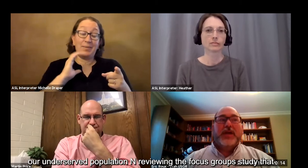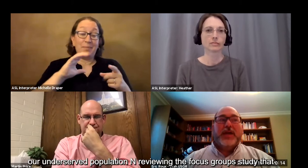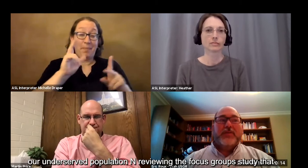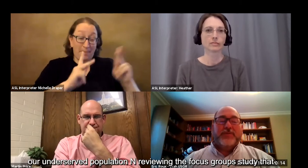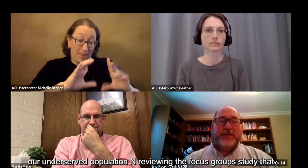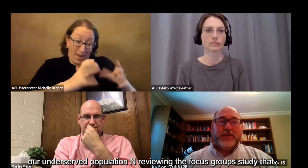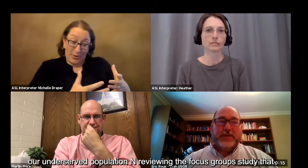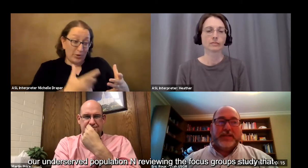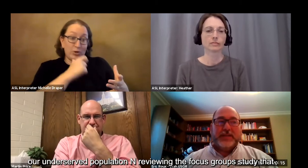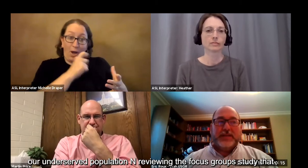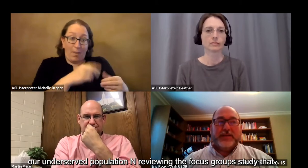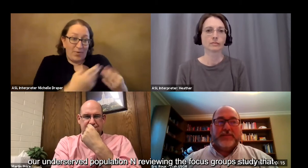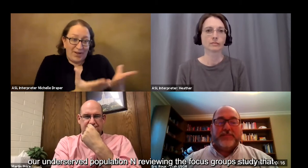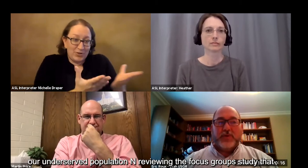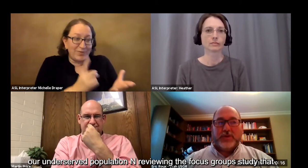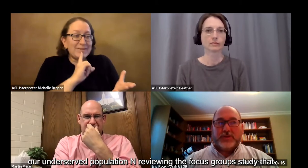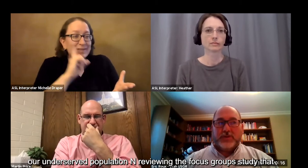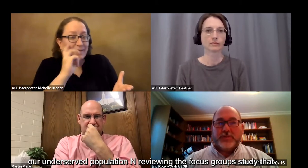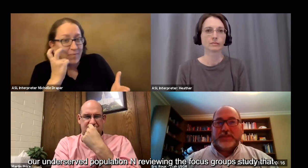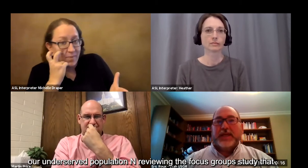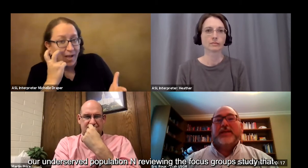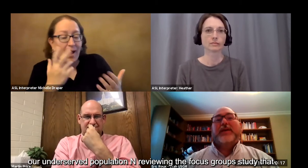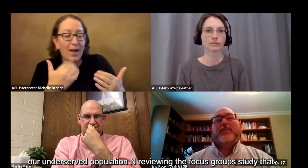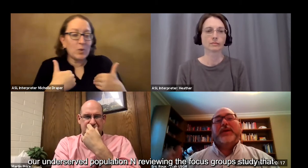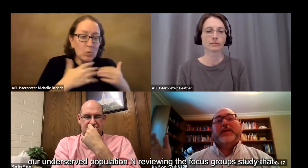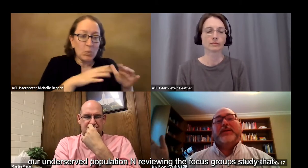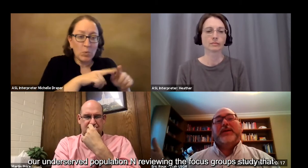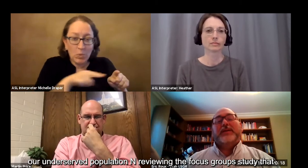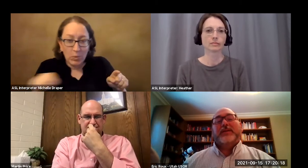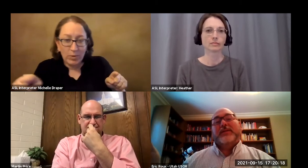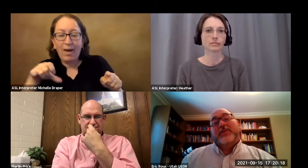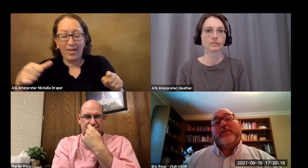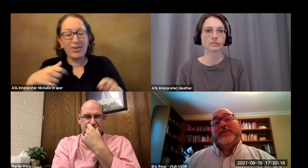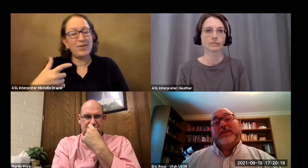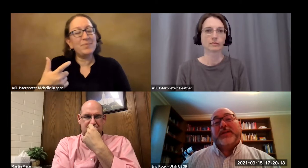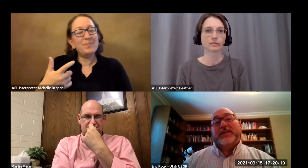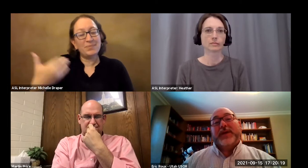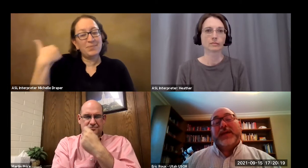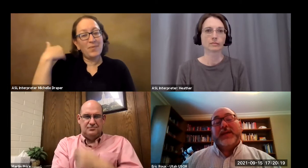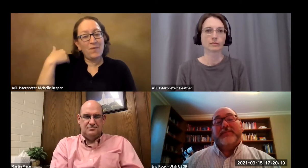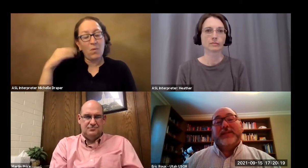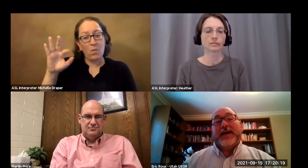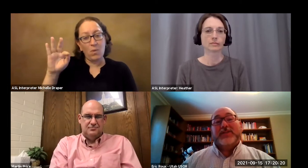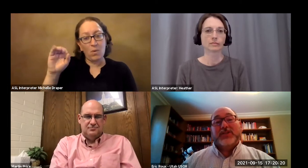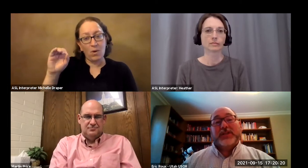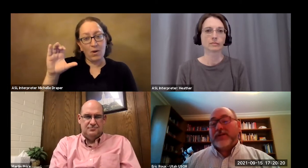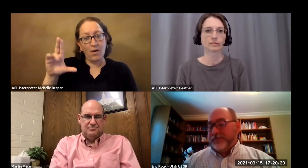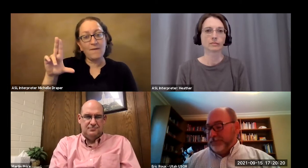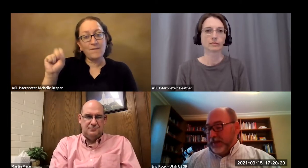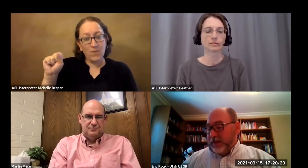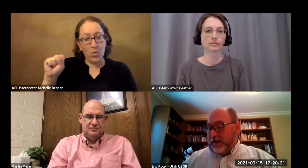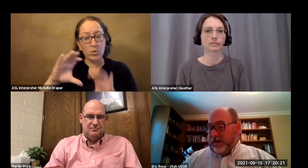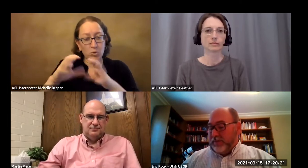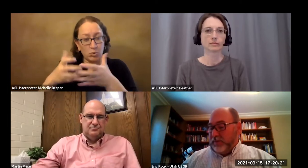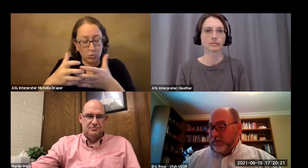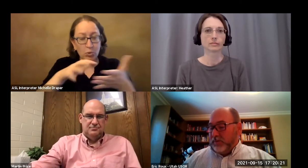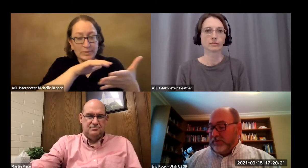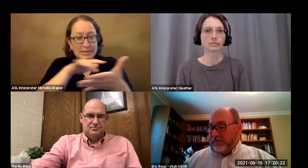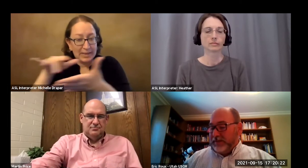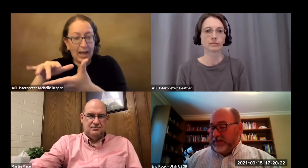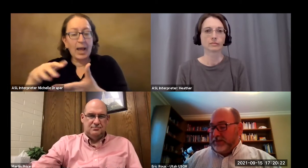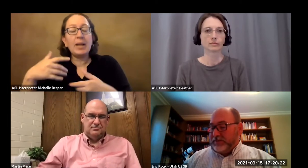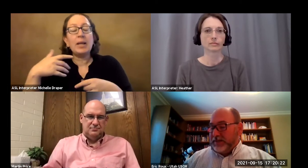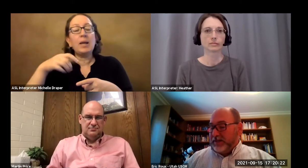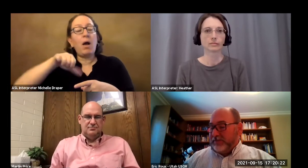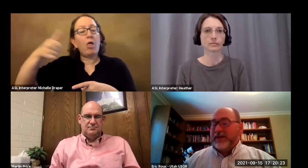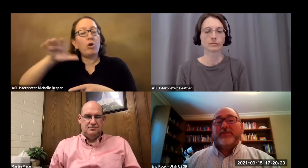population. In reviewing the focus group study that we conducted there, that was conducted by Innovi last year, one